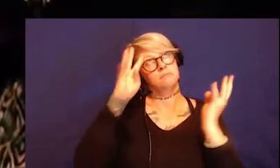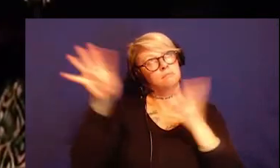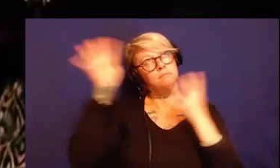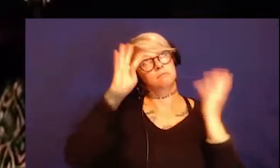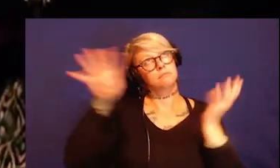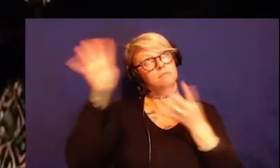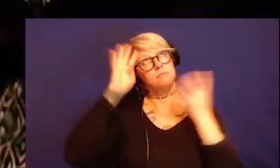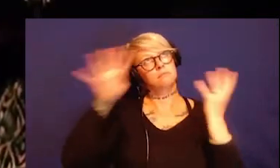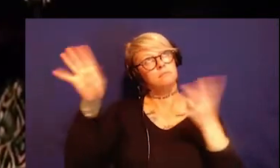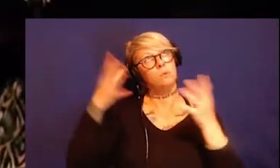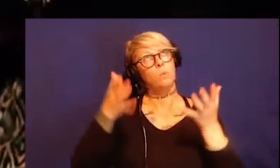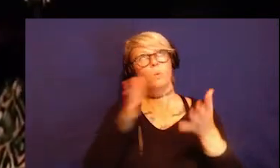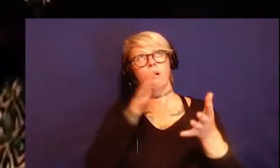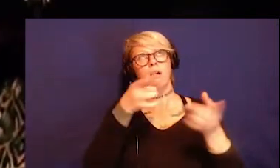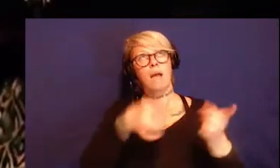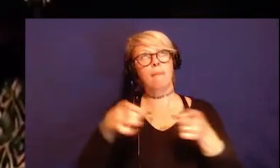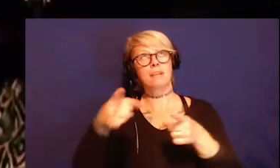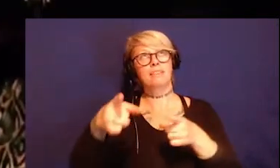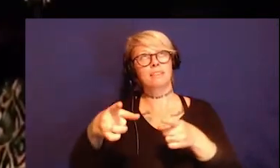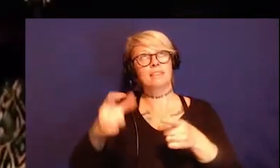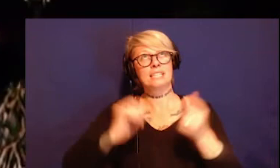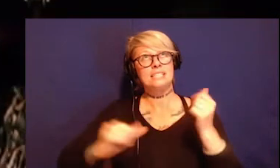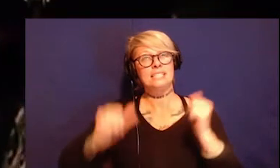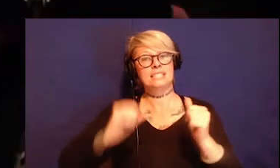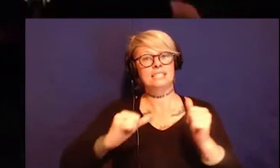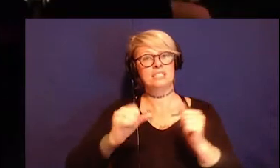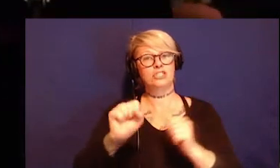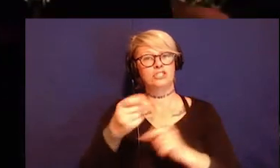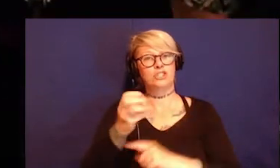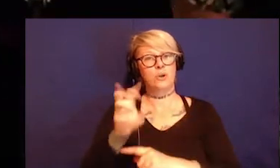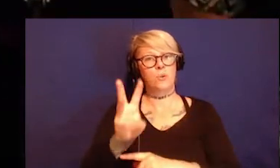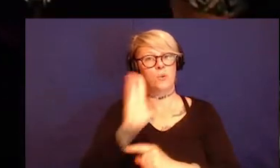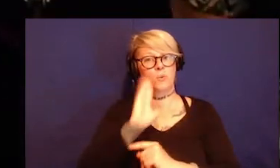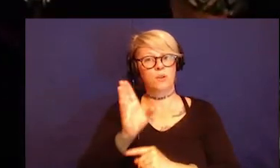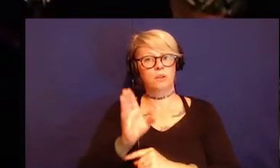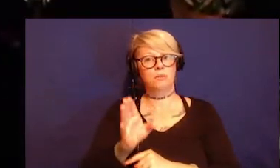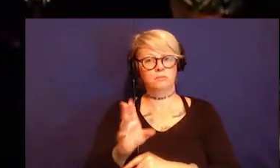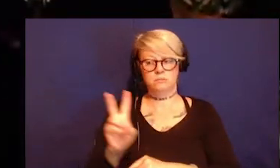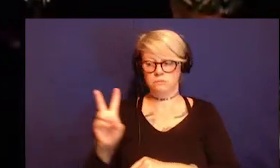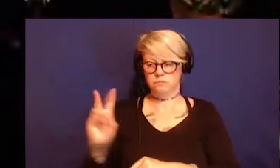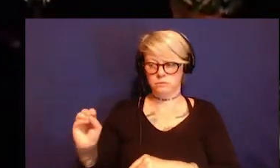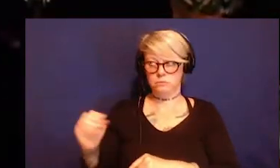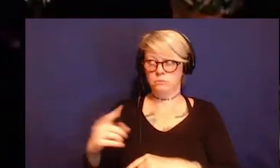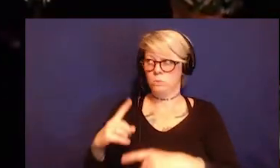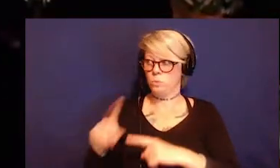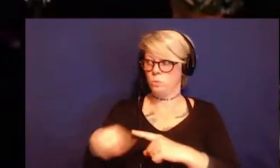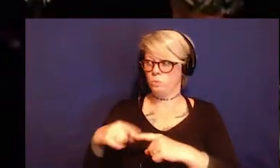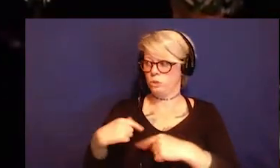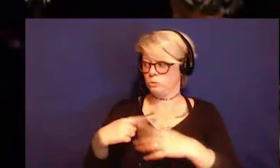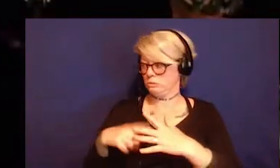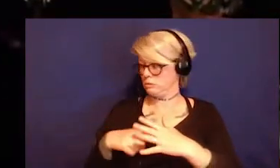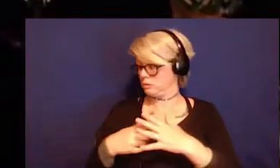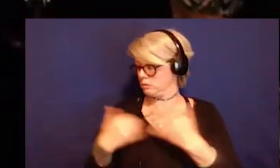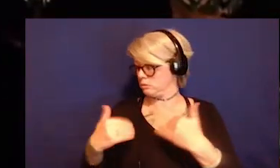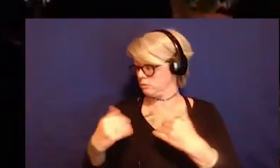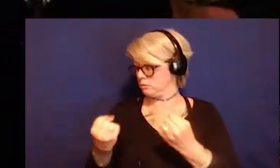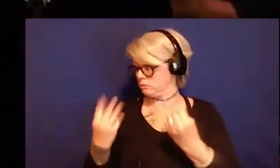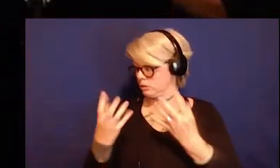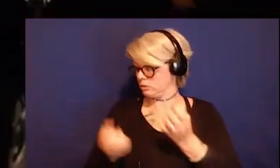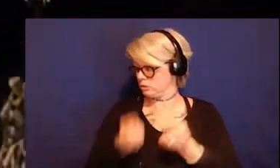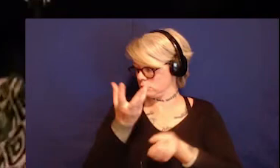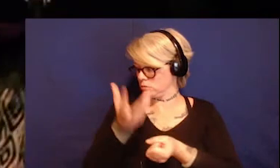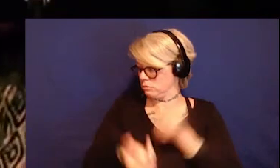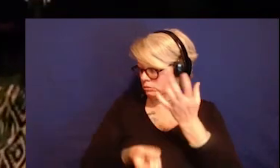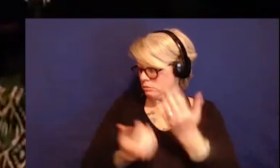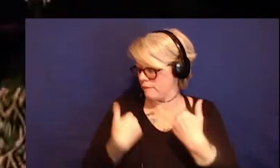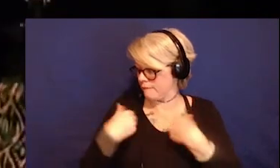season of the show. We hear a voiceover. I mean, where to begin? There is so much to unpack here.